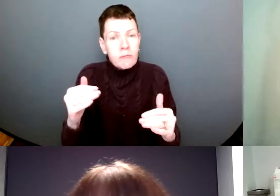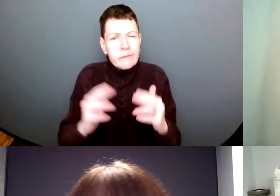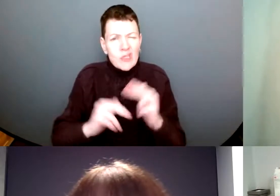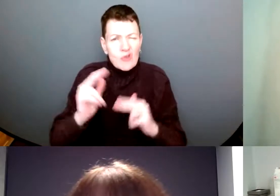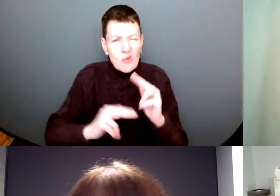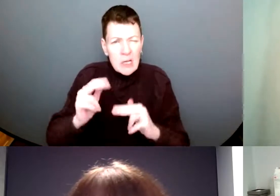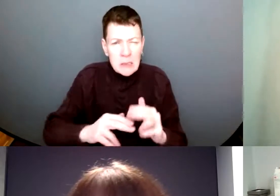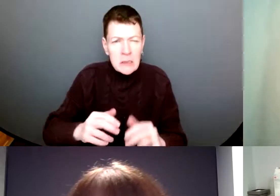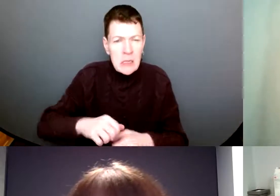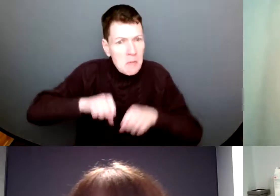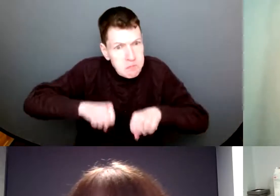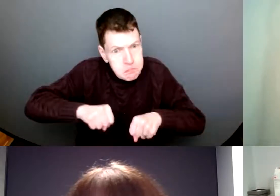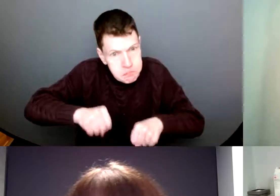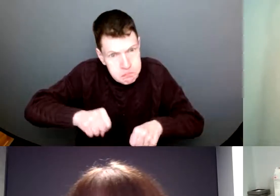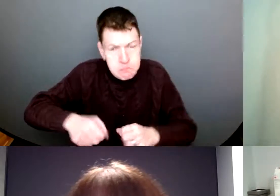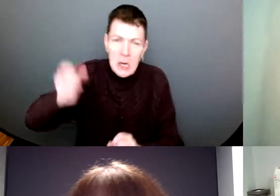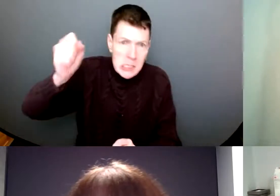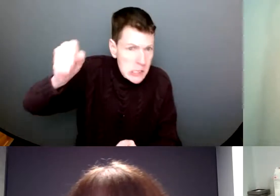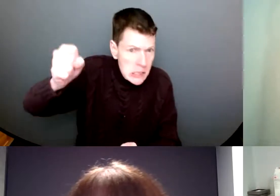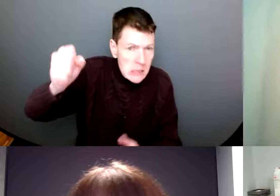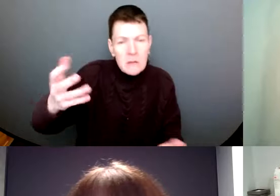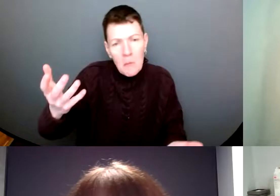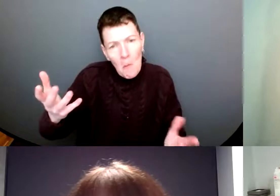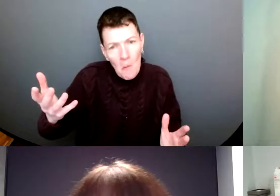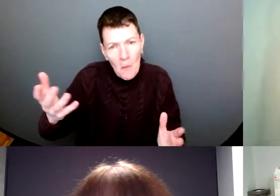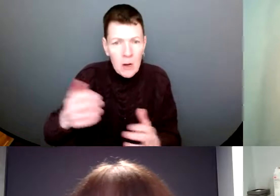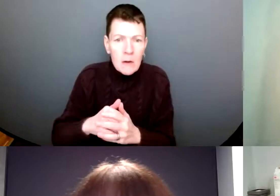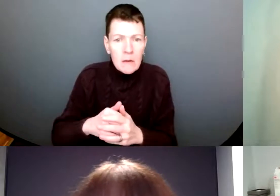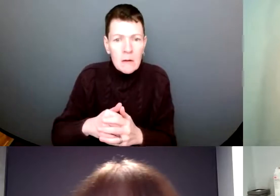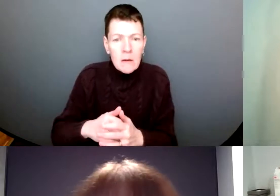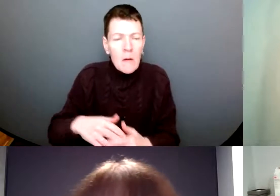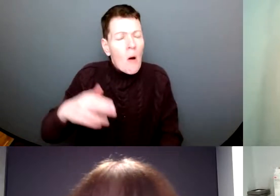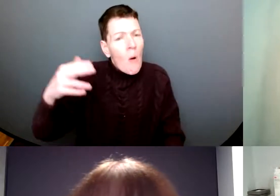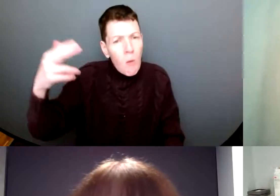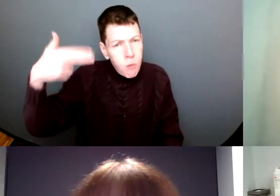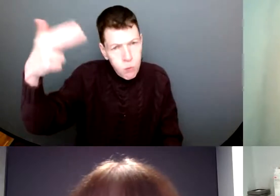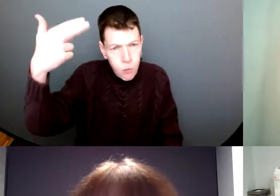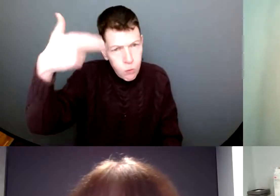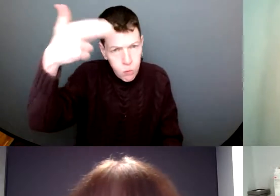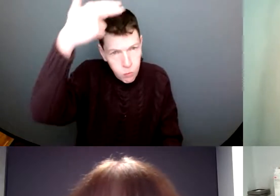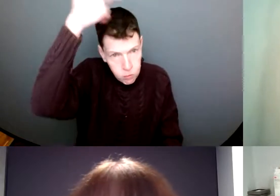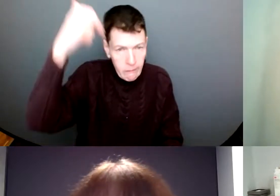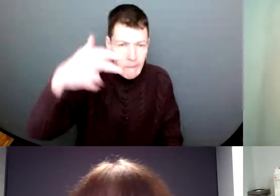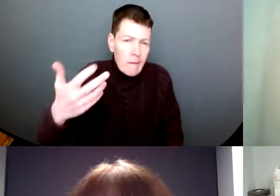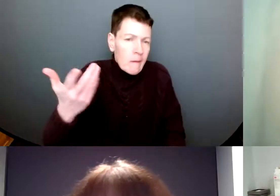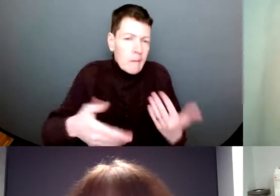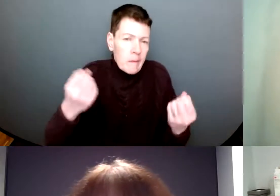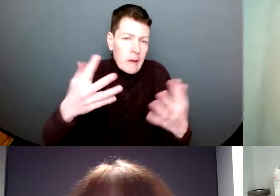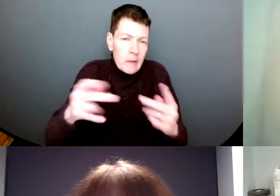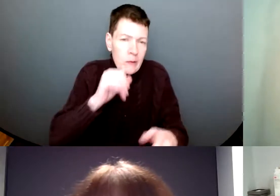construction sites, less so for hair dryers. Maybe many people don't even use a hair